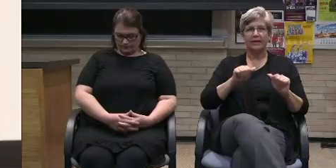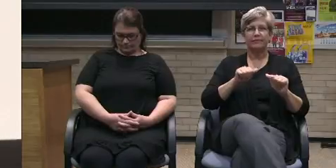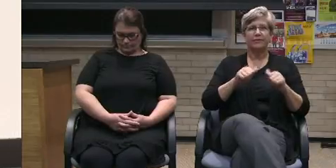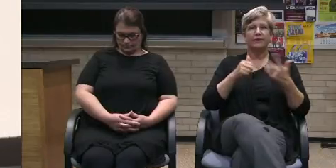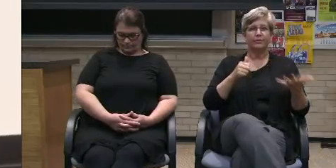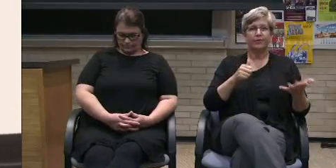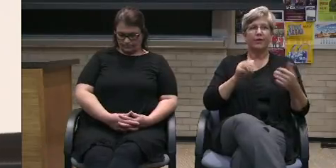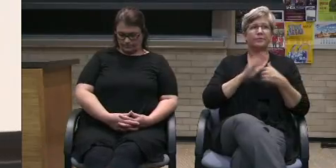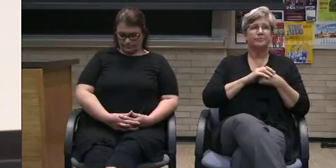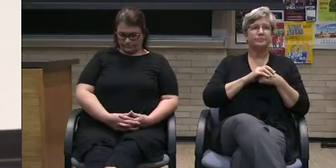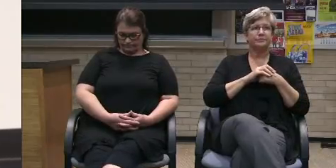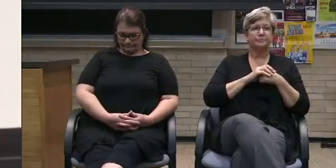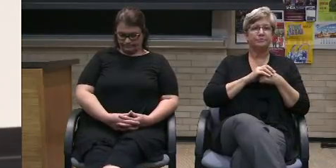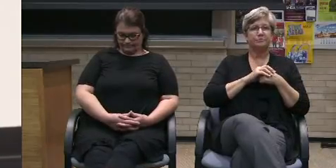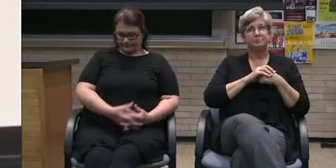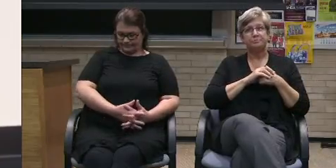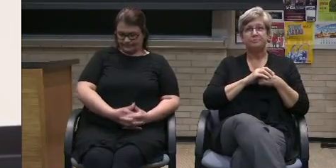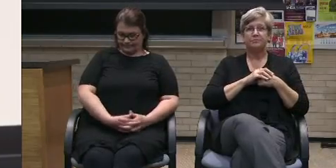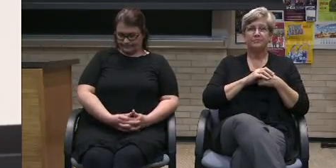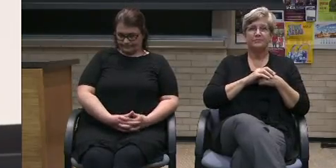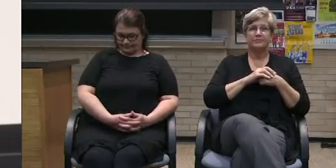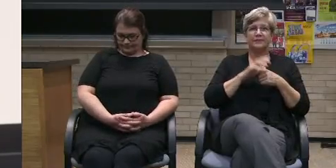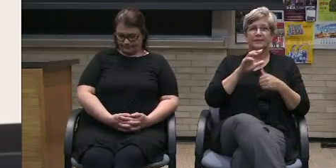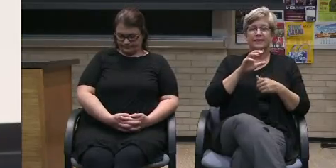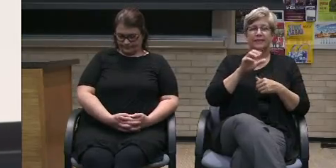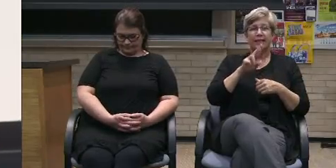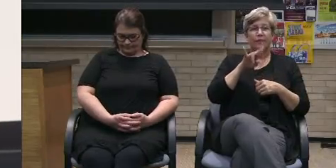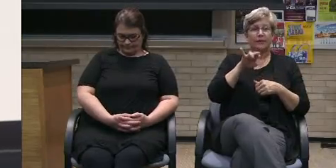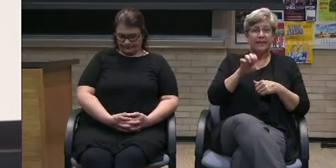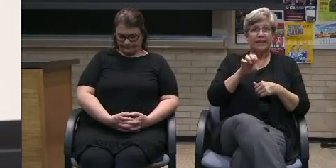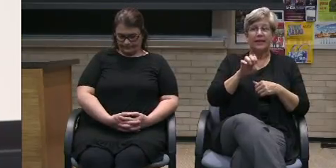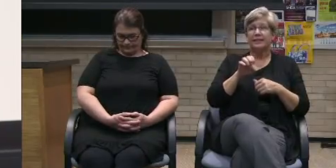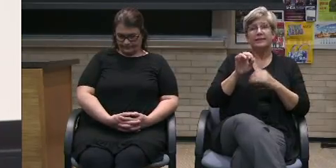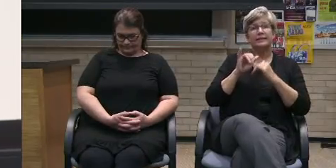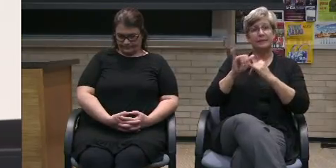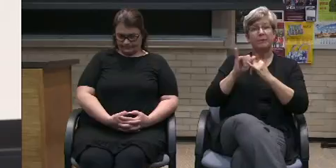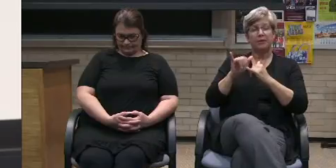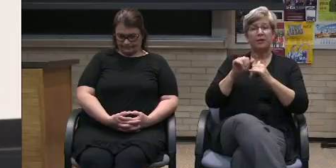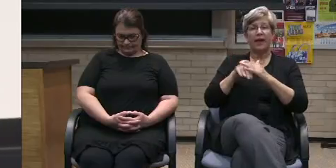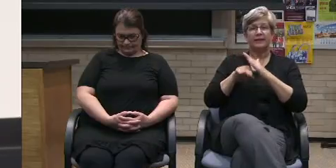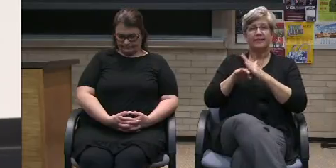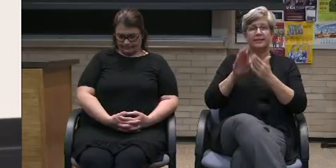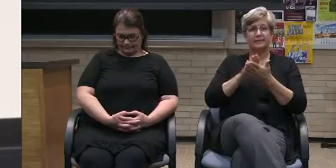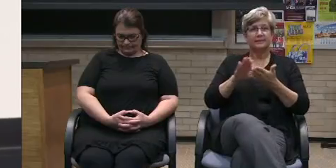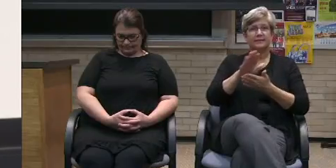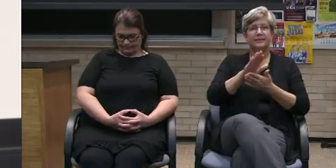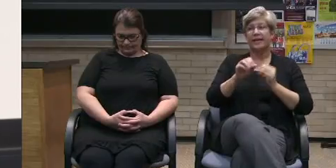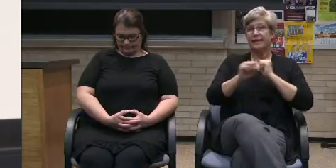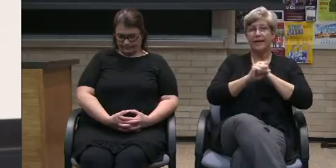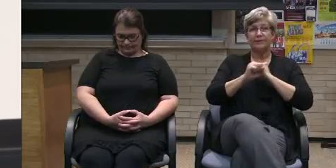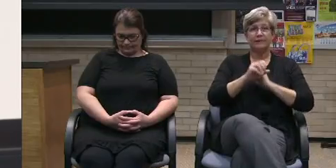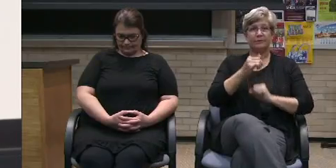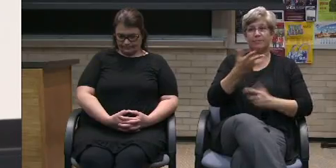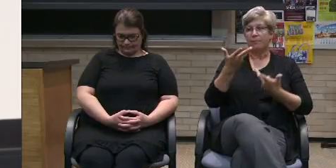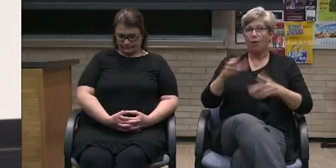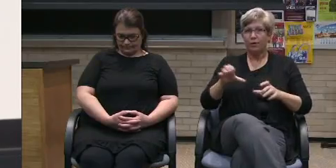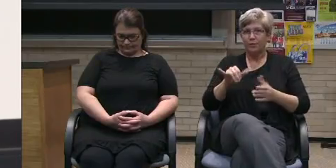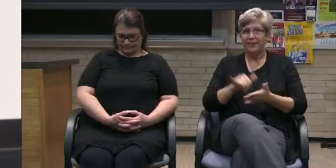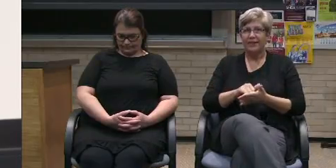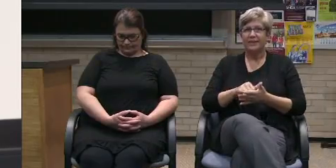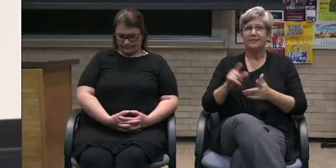so Erie, an access institution, advertises the position I'm in, the work I'm already doing and